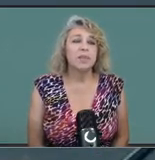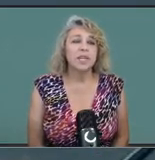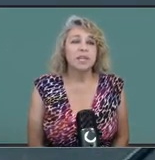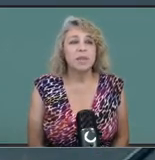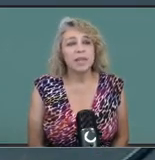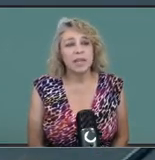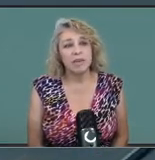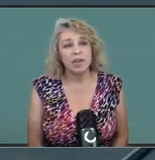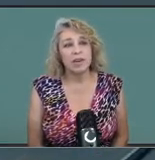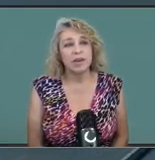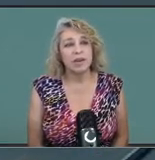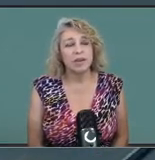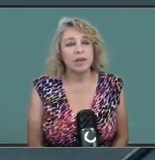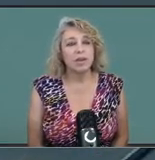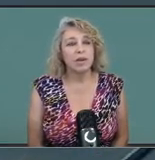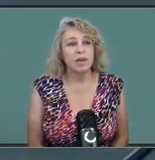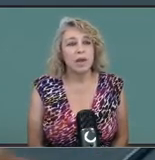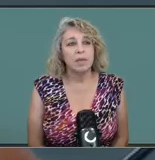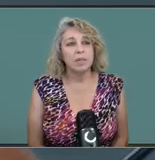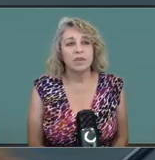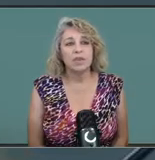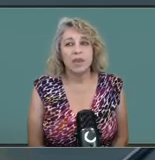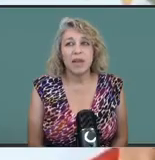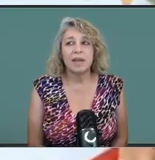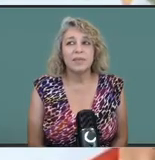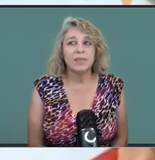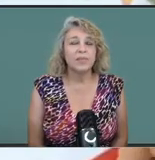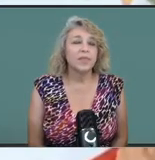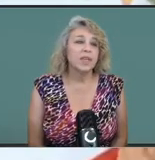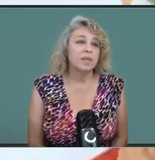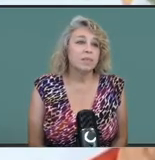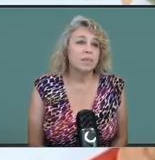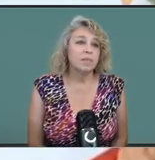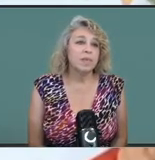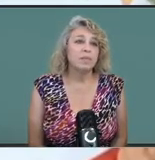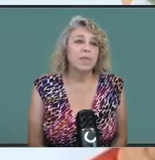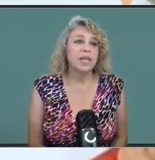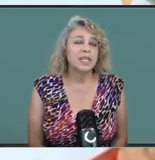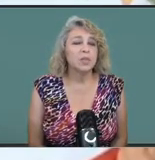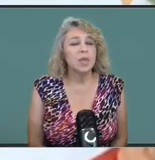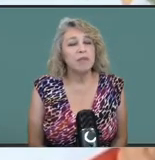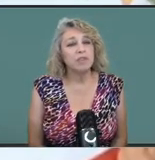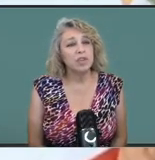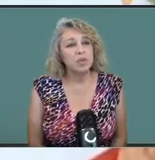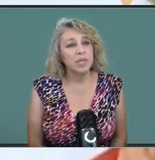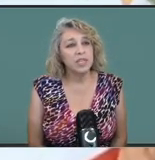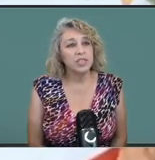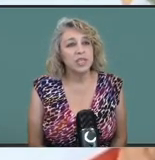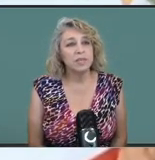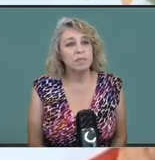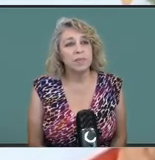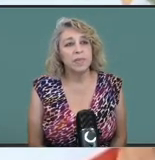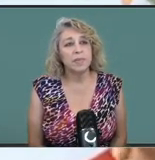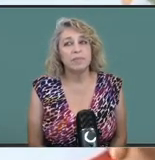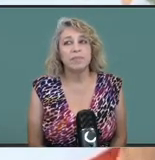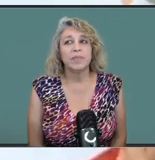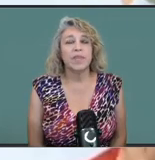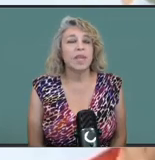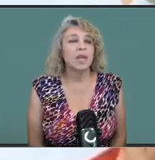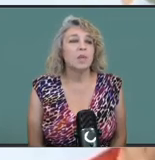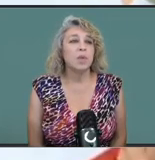accompanied by the governor mr. Curran because we have good relationship